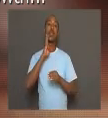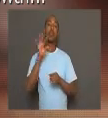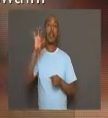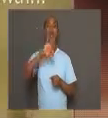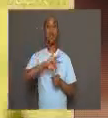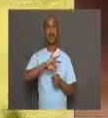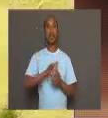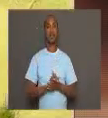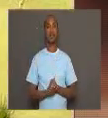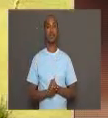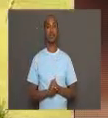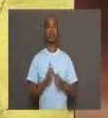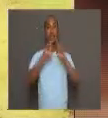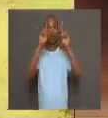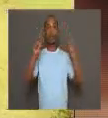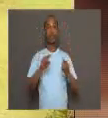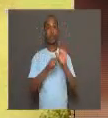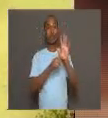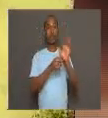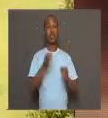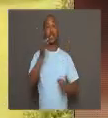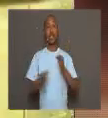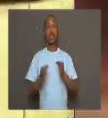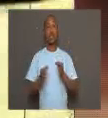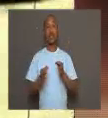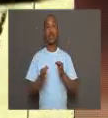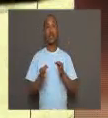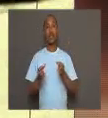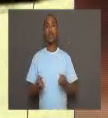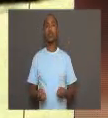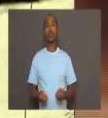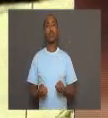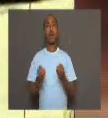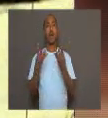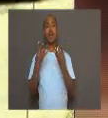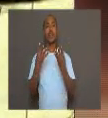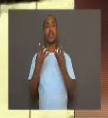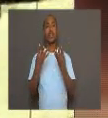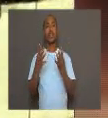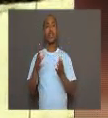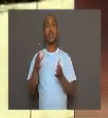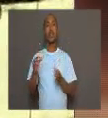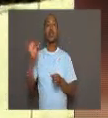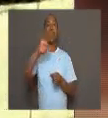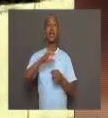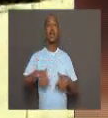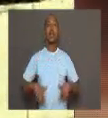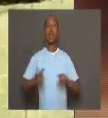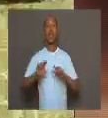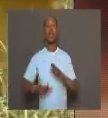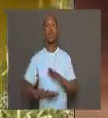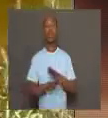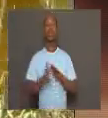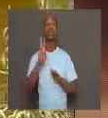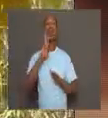plants. If there is too much growth, then plants living at the bottom of